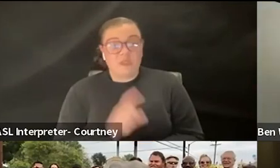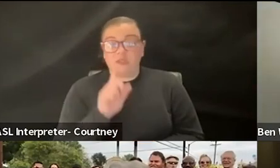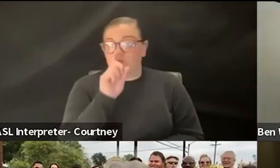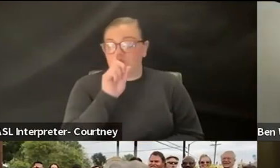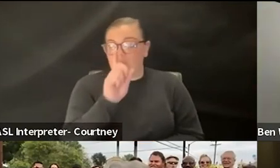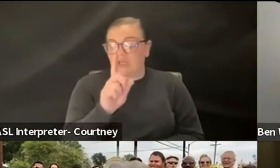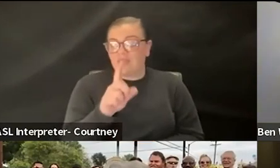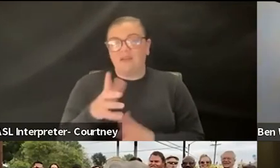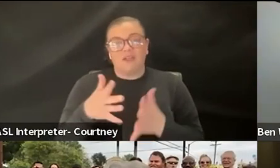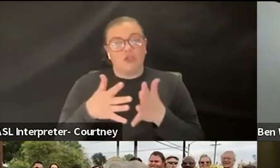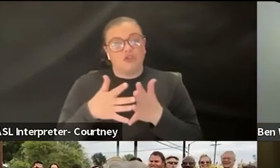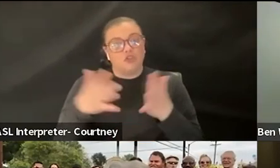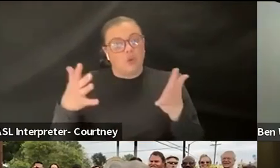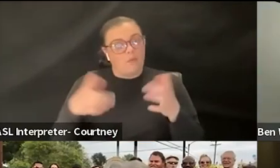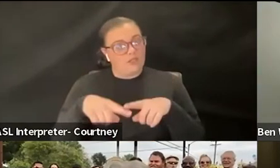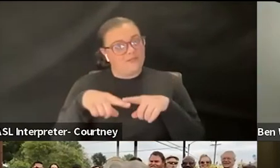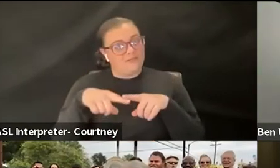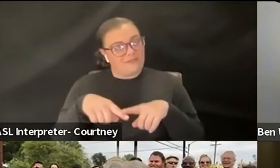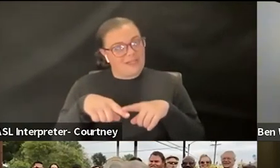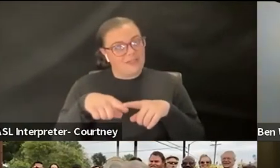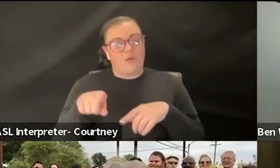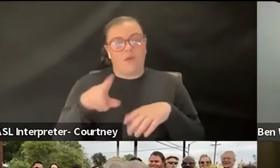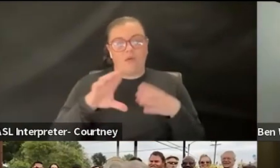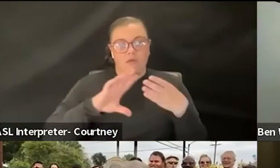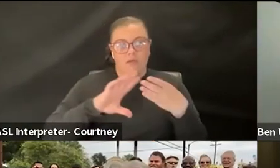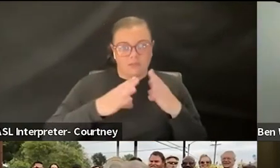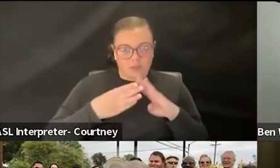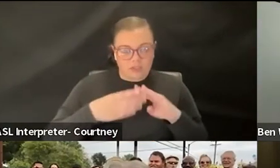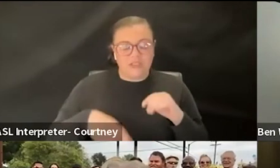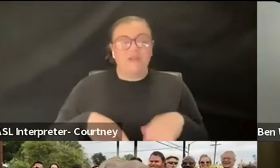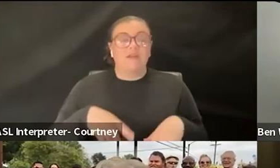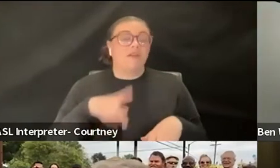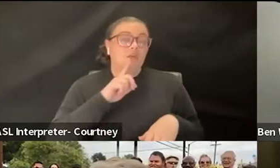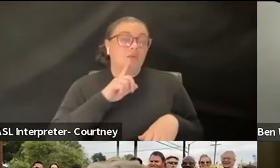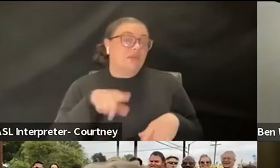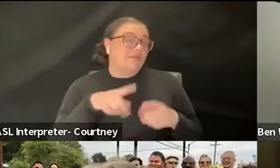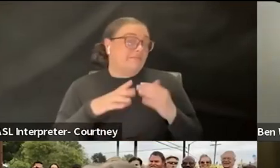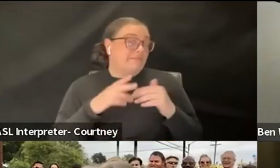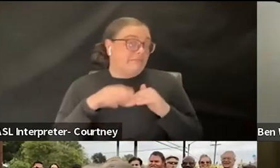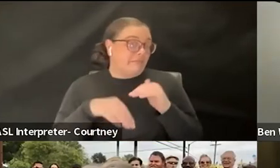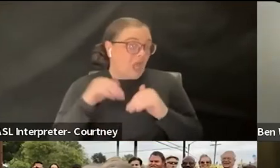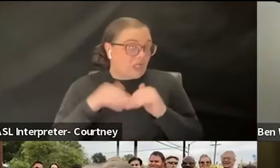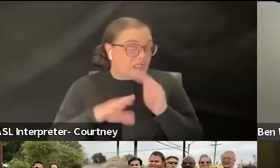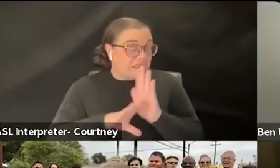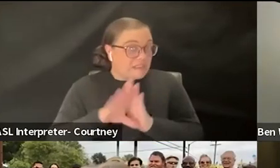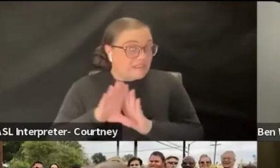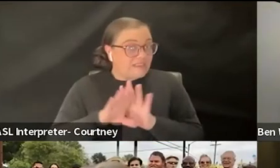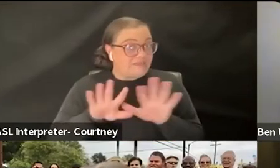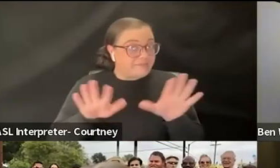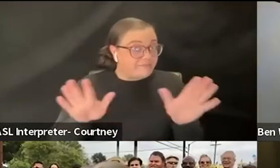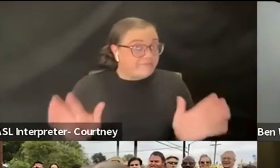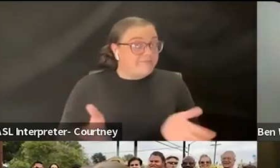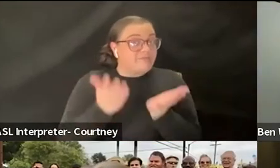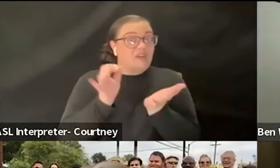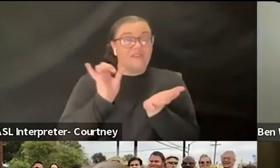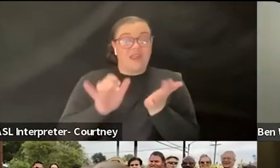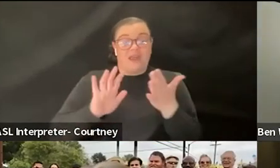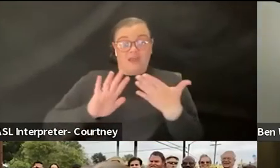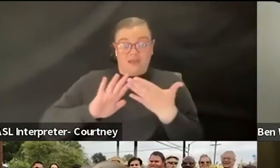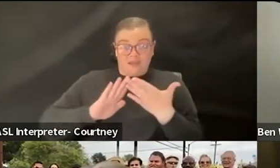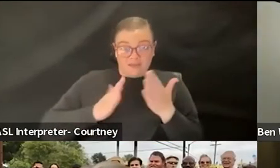on community and really building that community within a market,